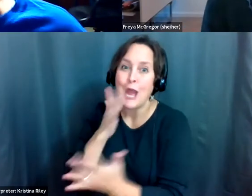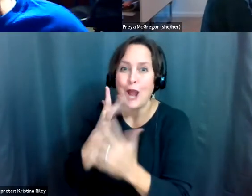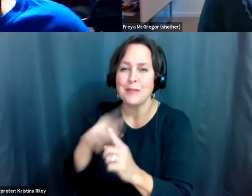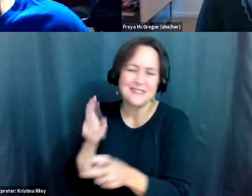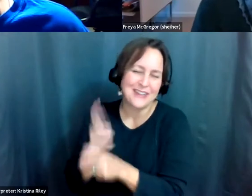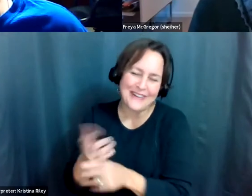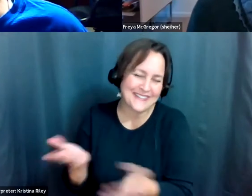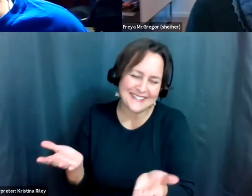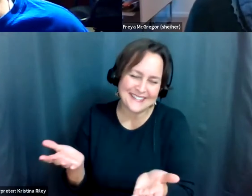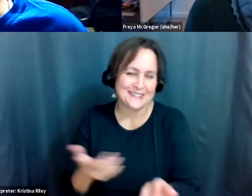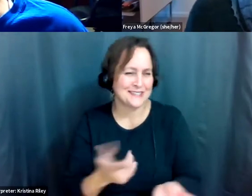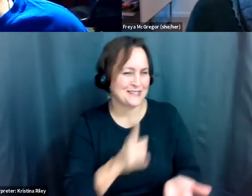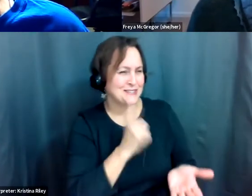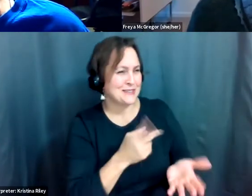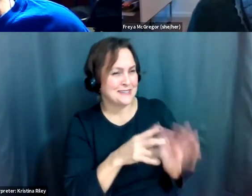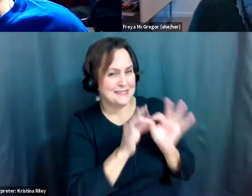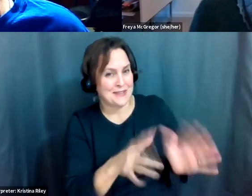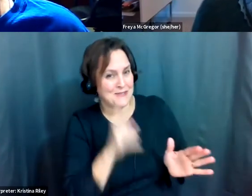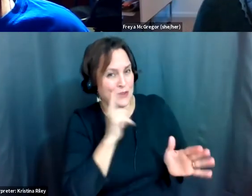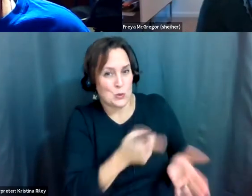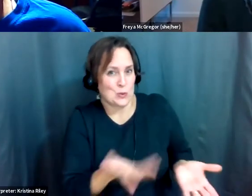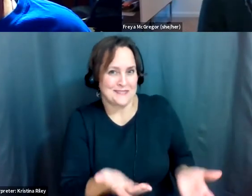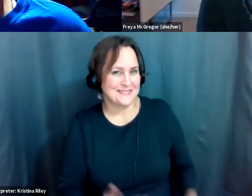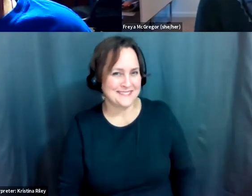mean, if doesn't really mean anything, it's hard to be interested.